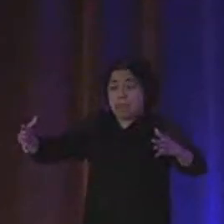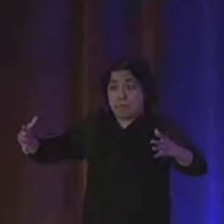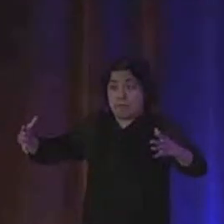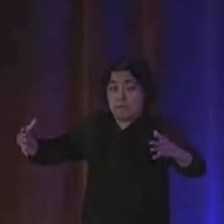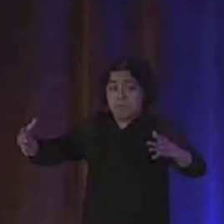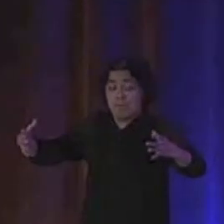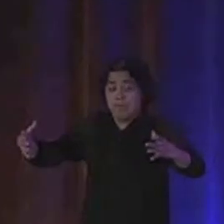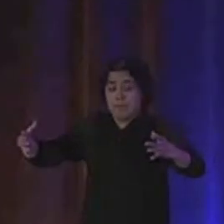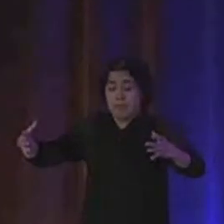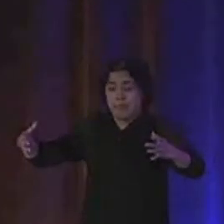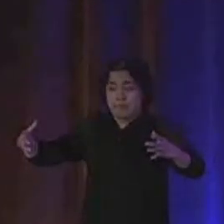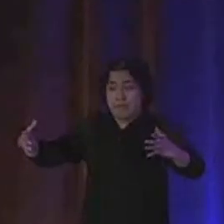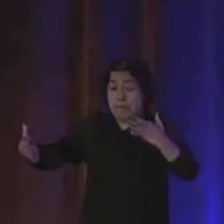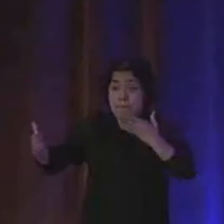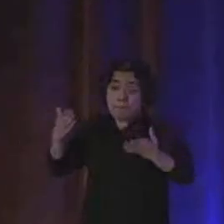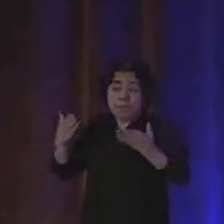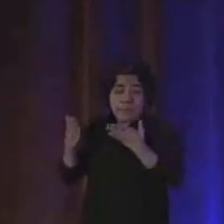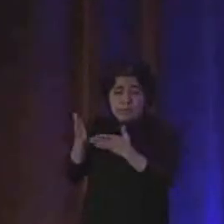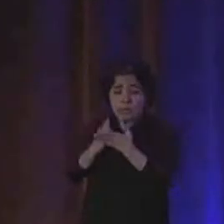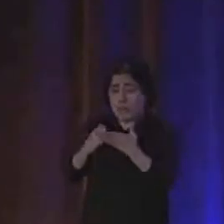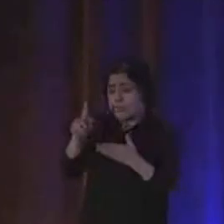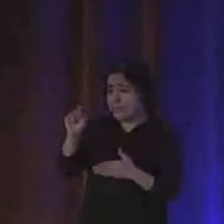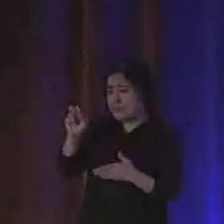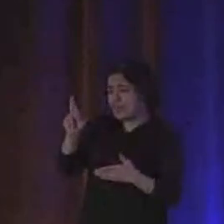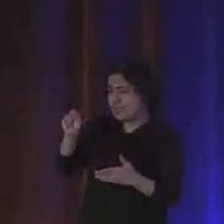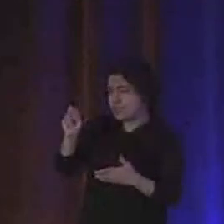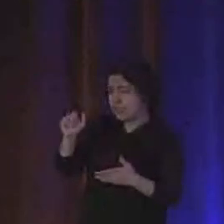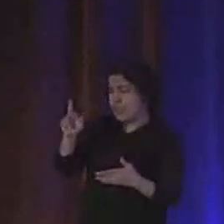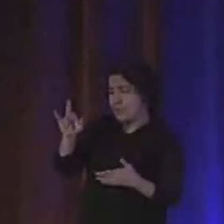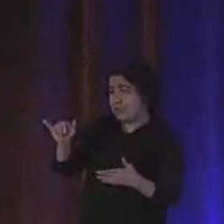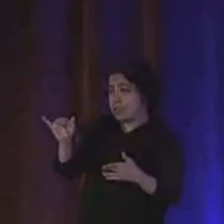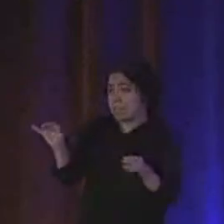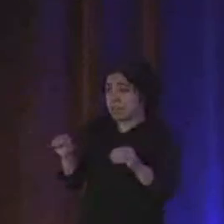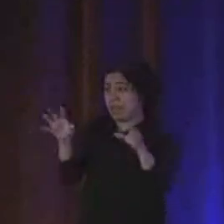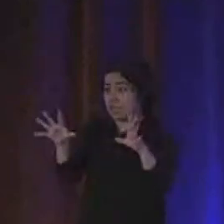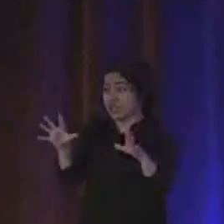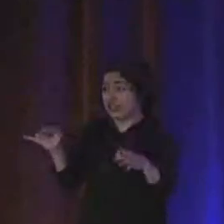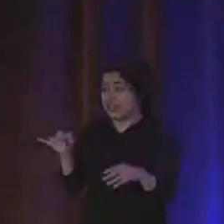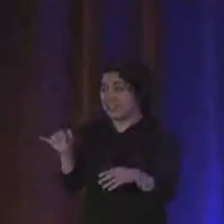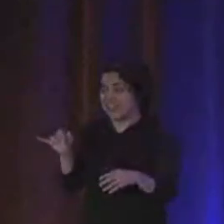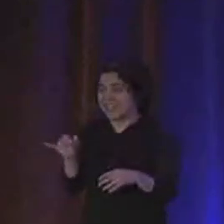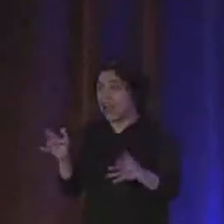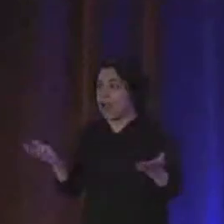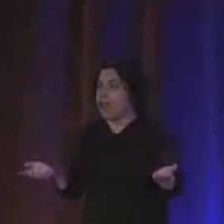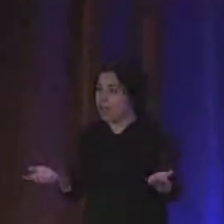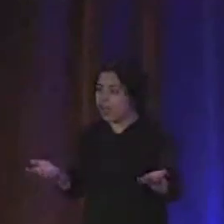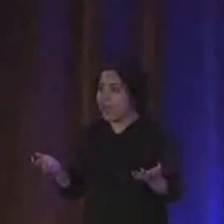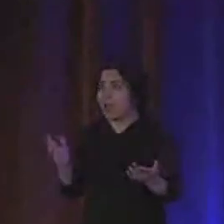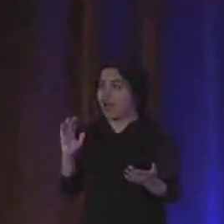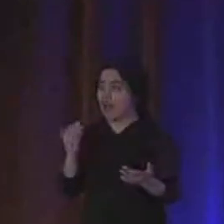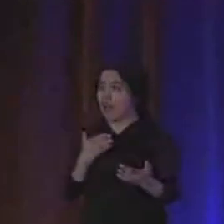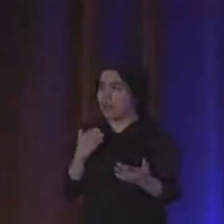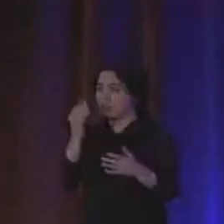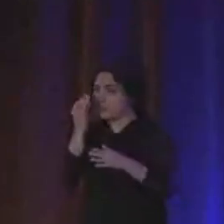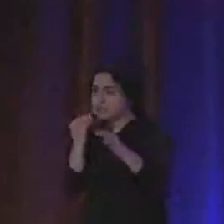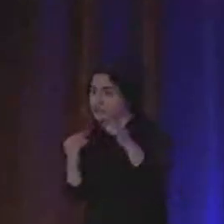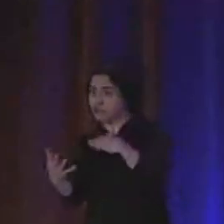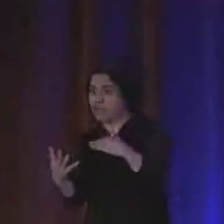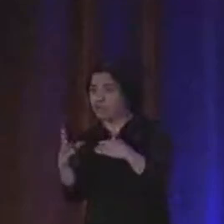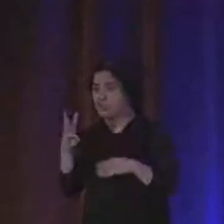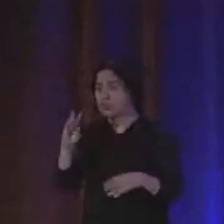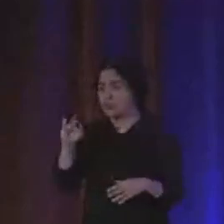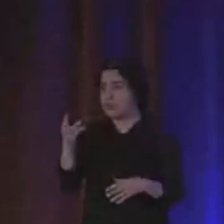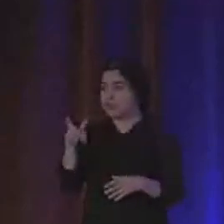And maybe some ternary magic, all right, oh, and then in maybe our disclosure widget, Uber widget, we could